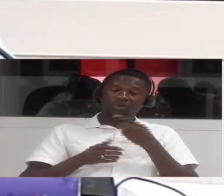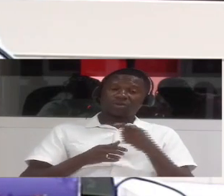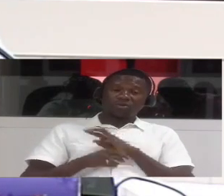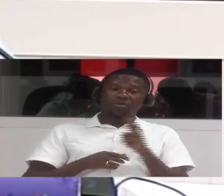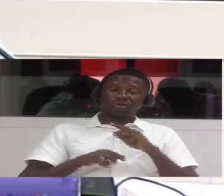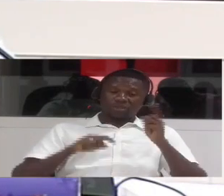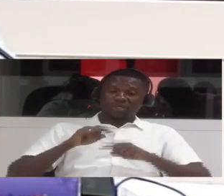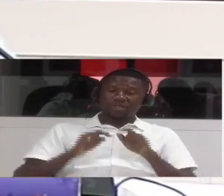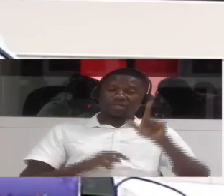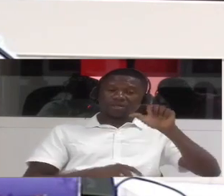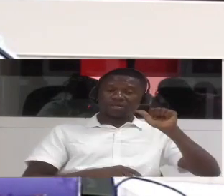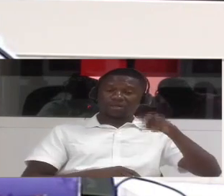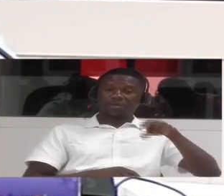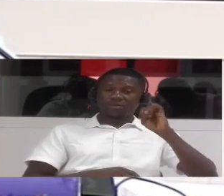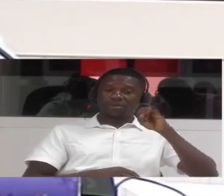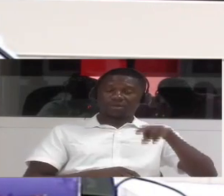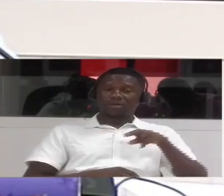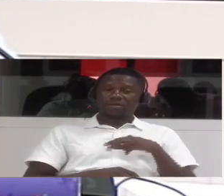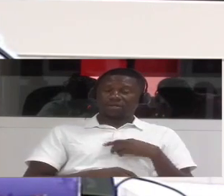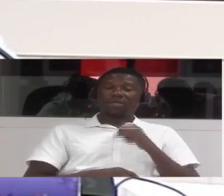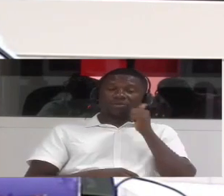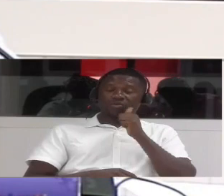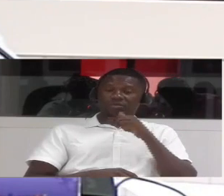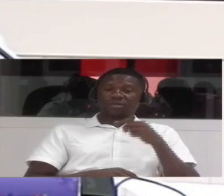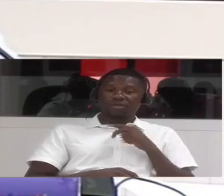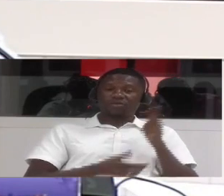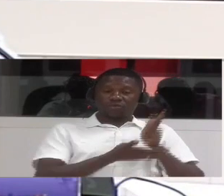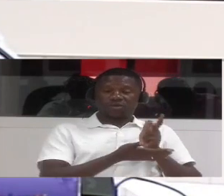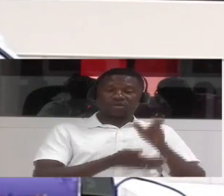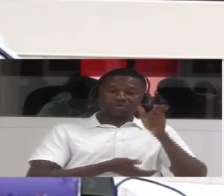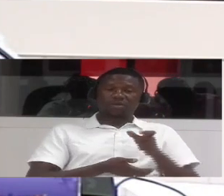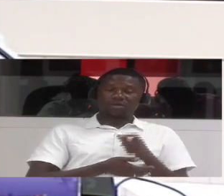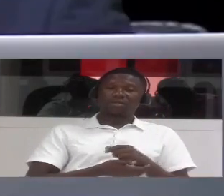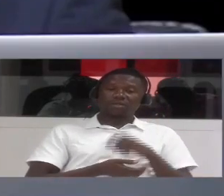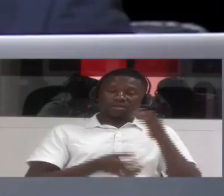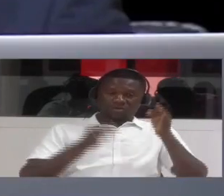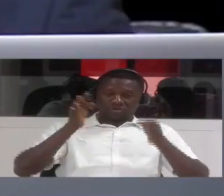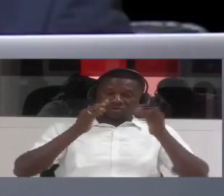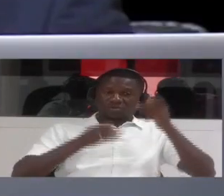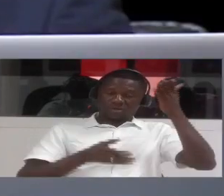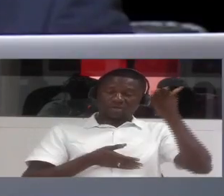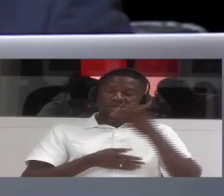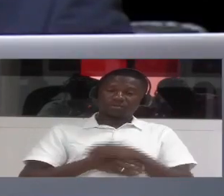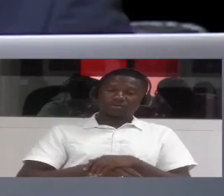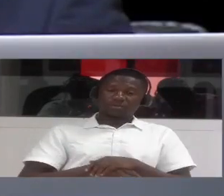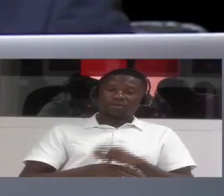was a hostile one, but they used him as a witness. Interesting. 2